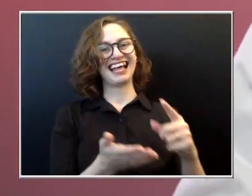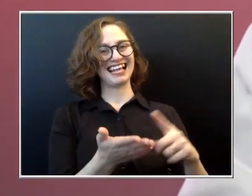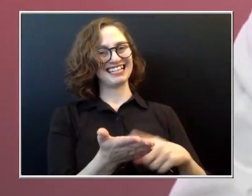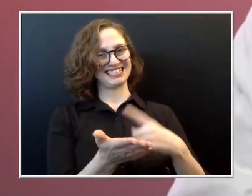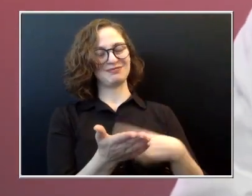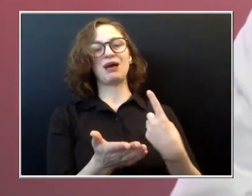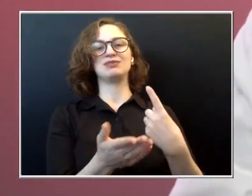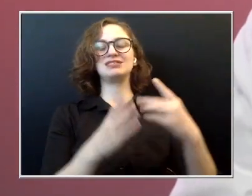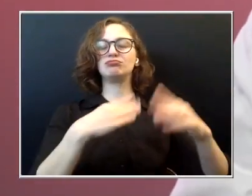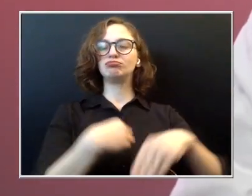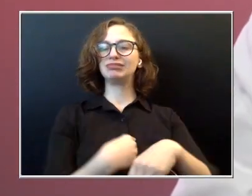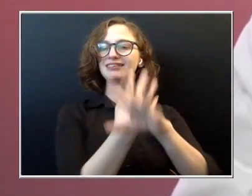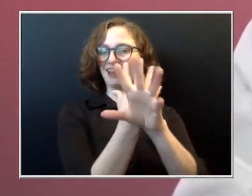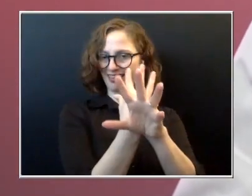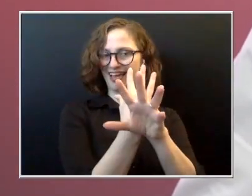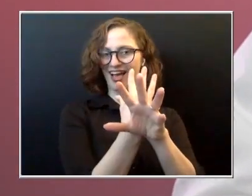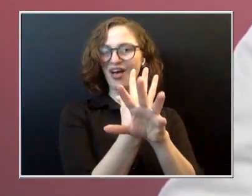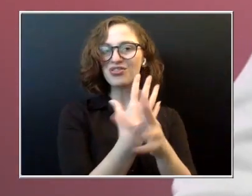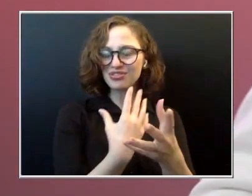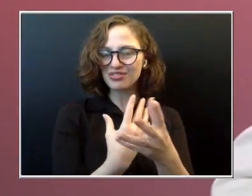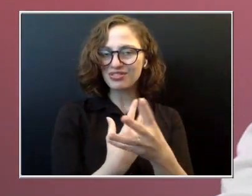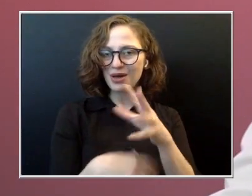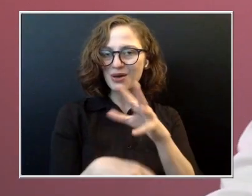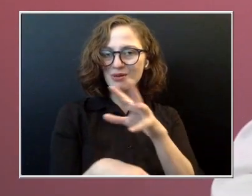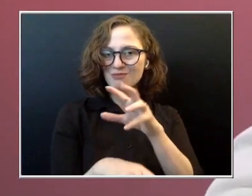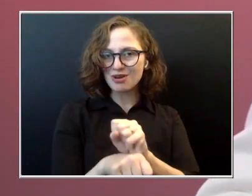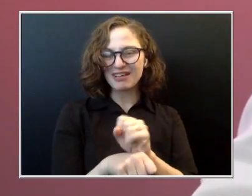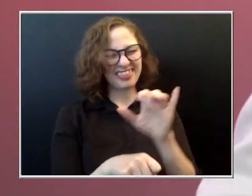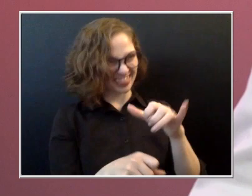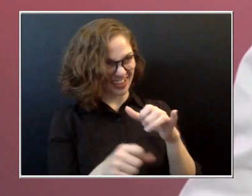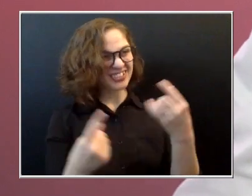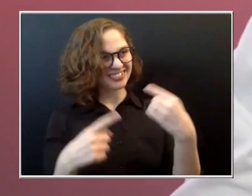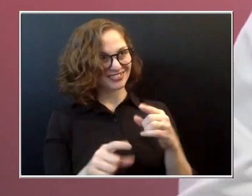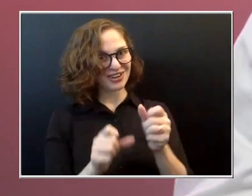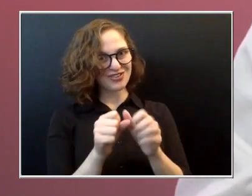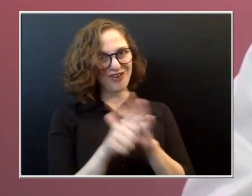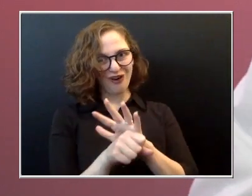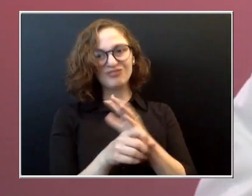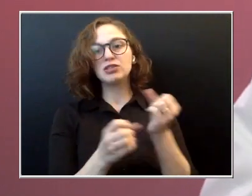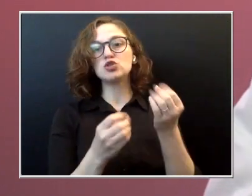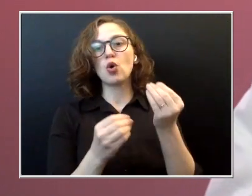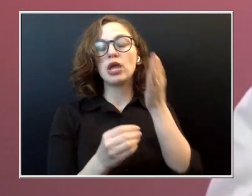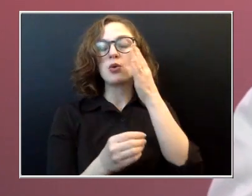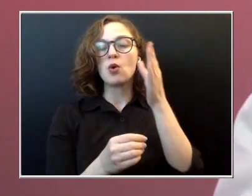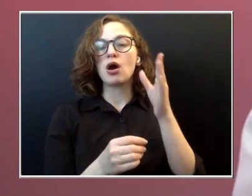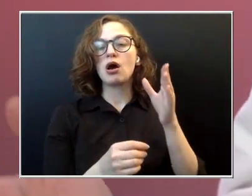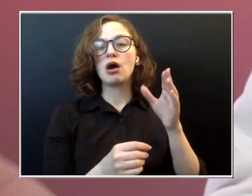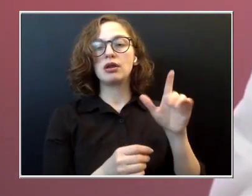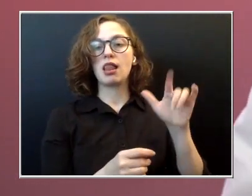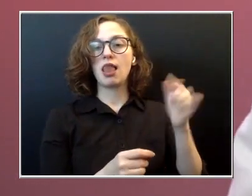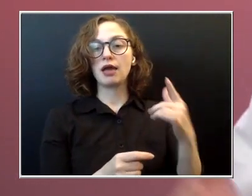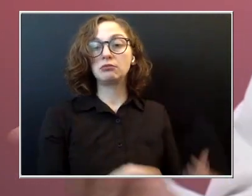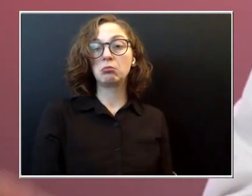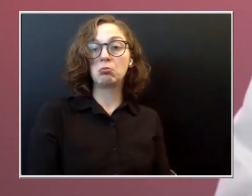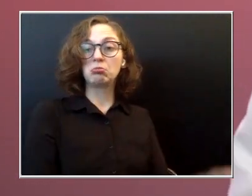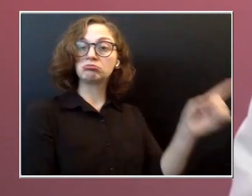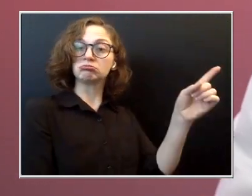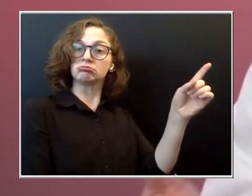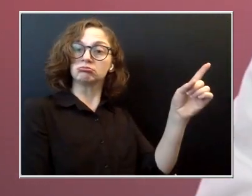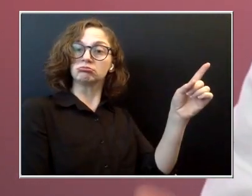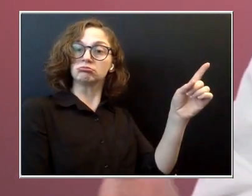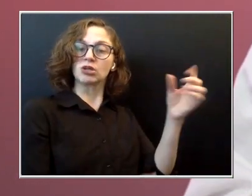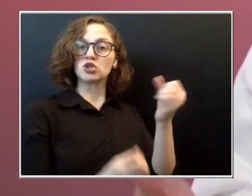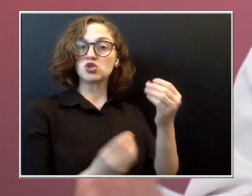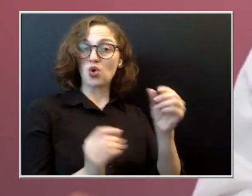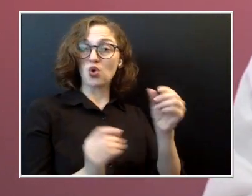was COVID time. He will raise his legs, and so it was slightly challenging to follow on him and everything. And